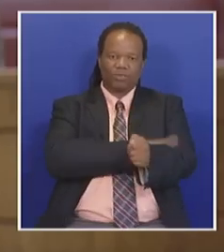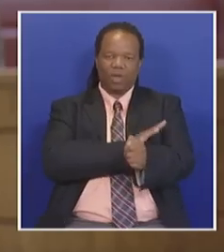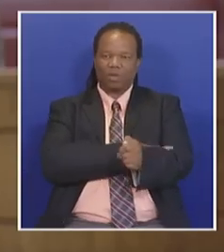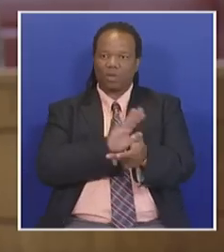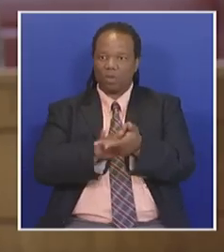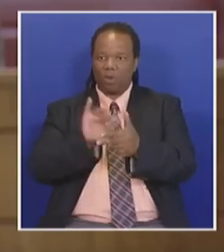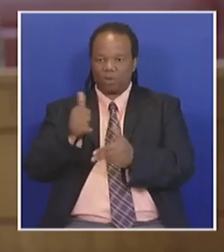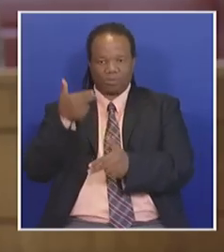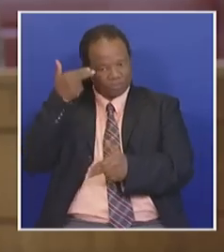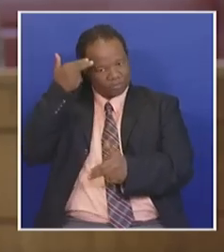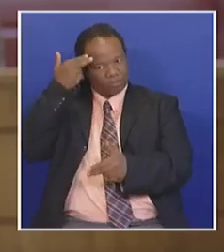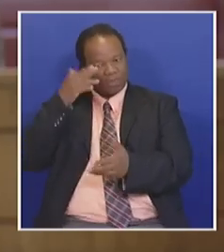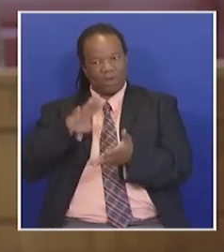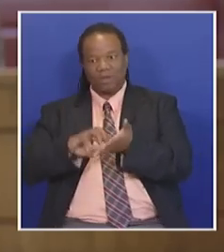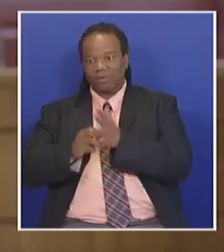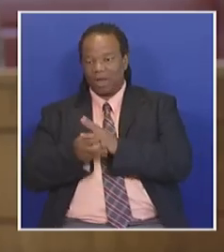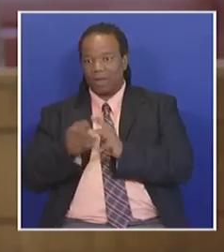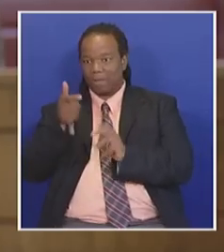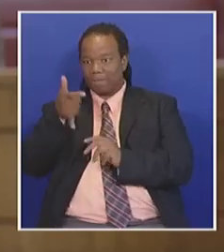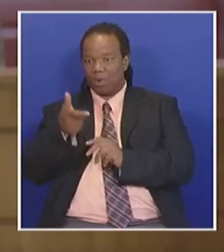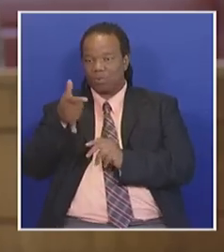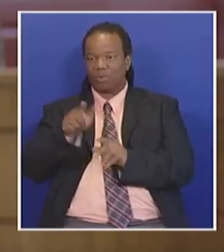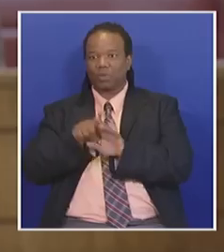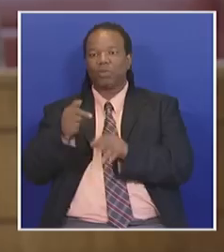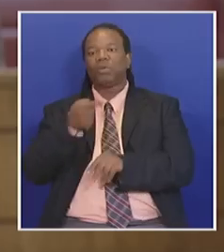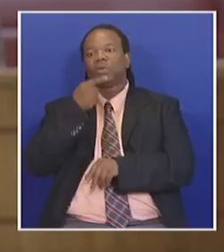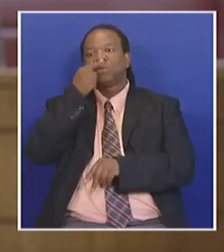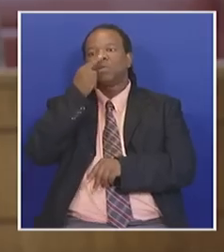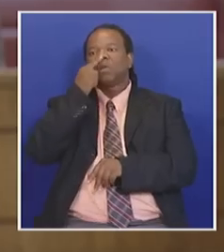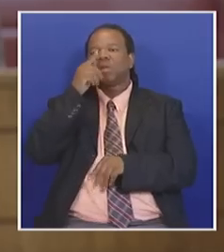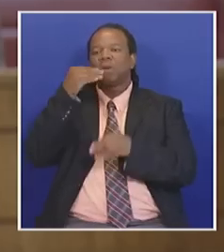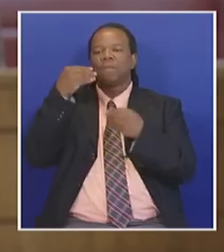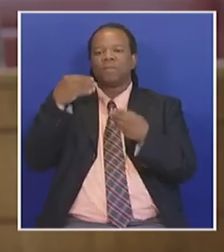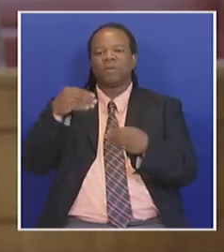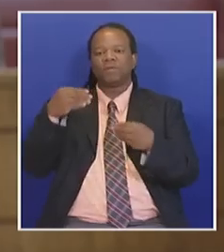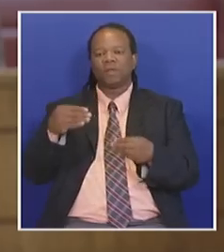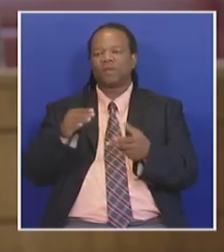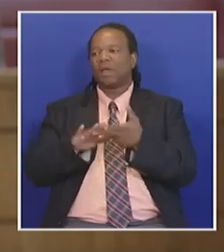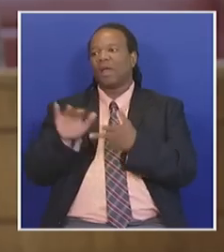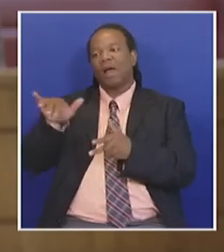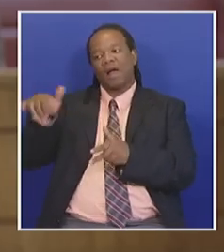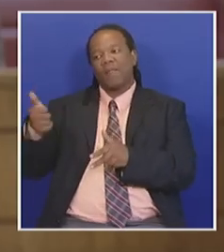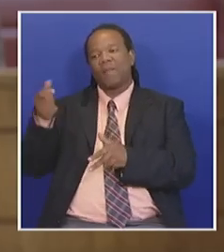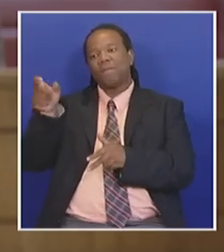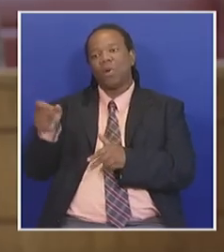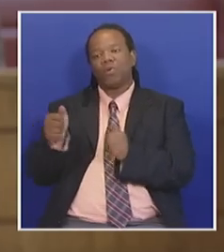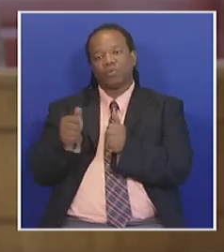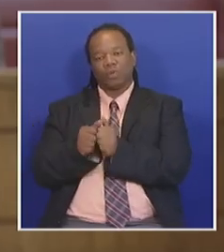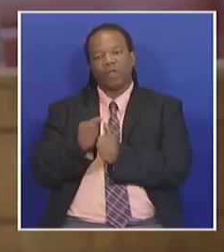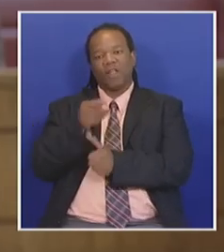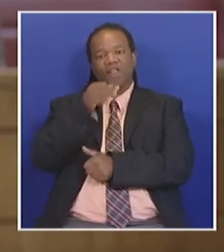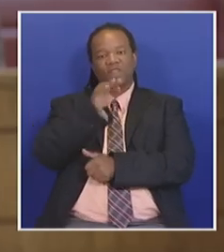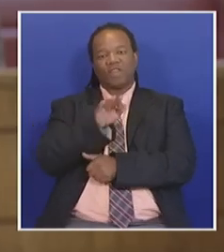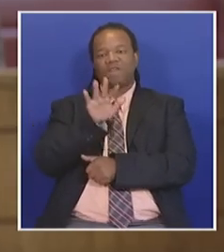murder. I further note that Kresha and Santin businessman Desai Lupondo were sentenced to 35 years in jail.